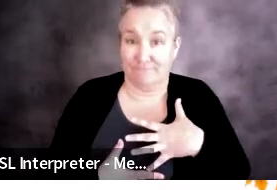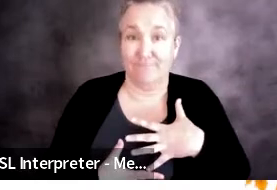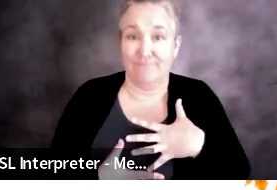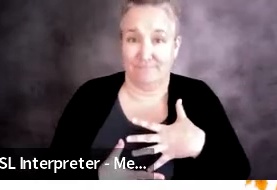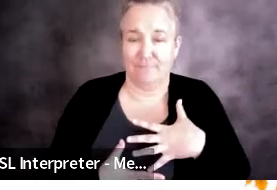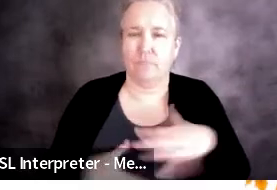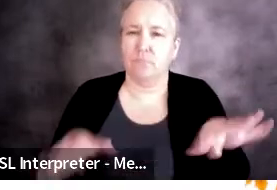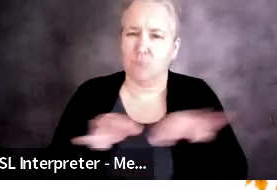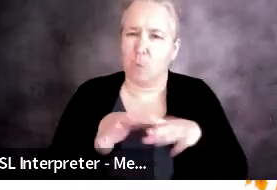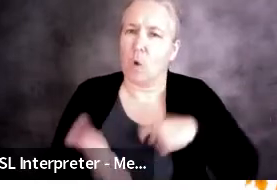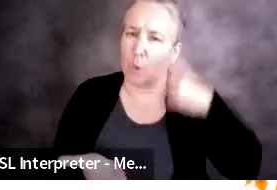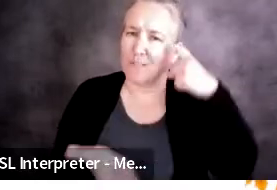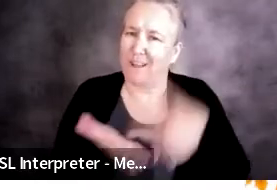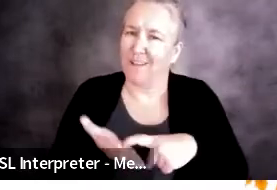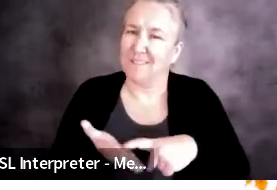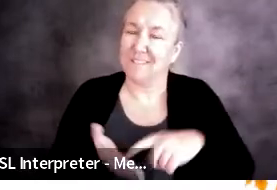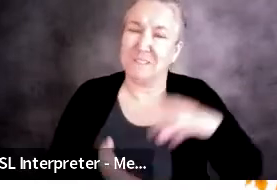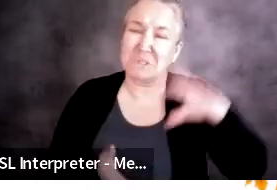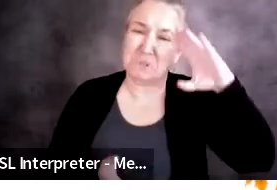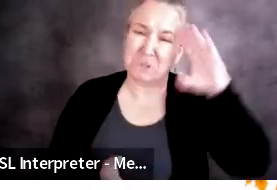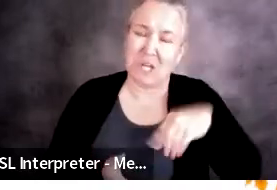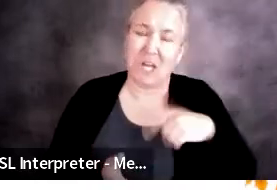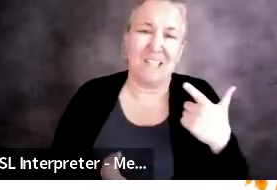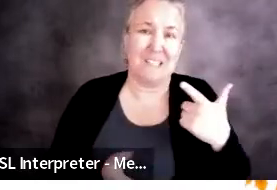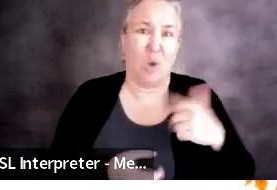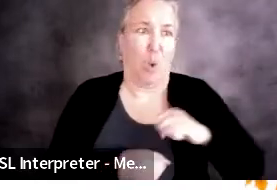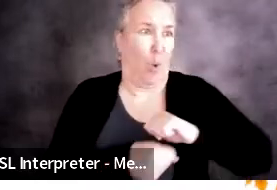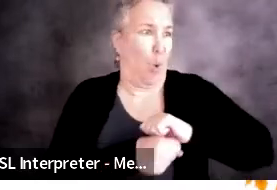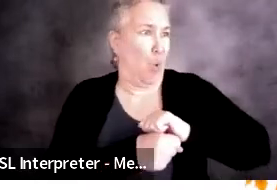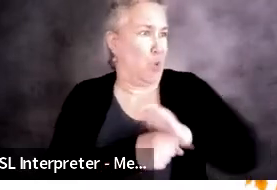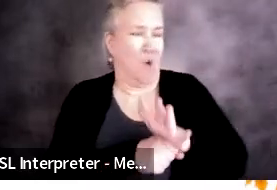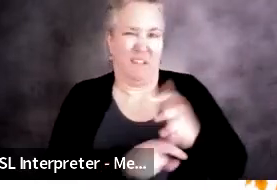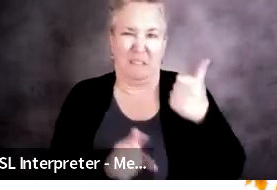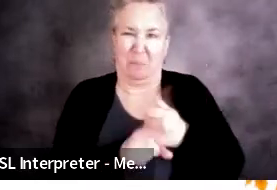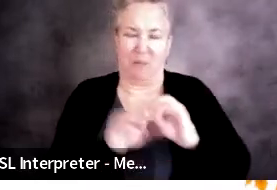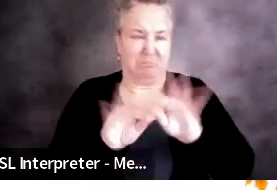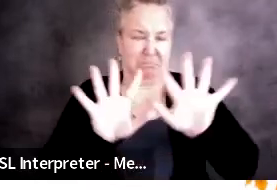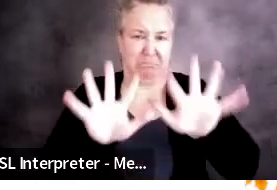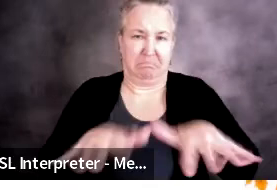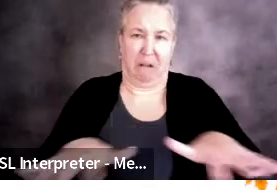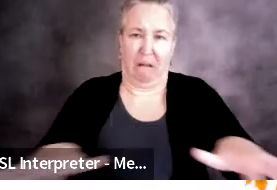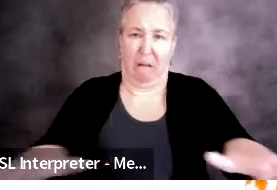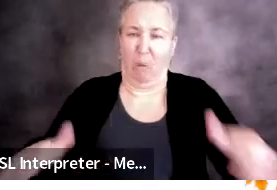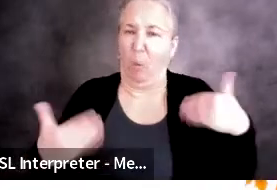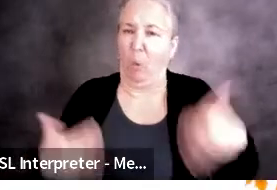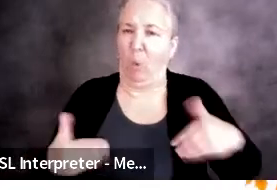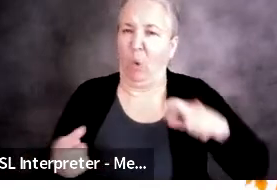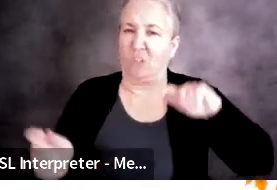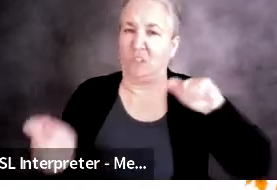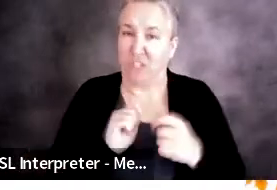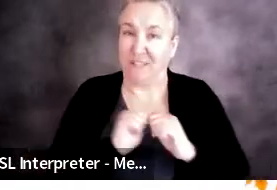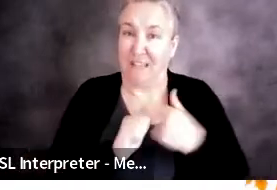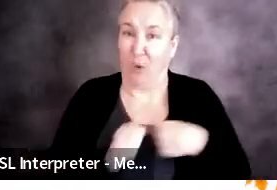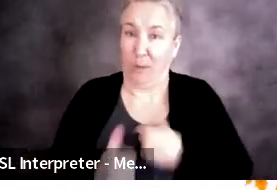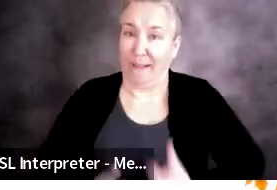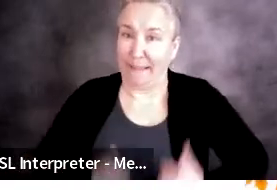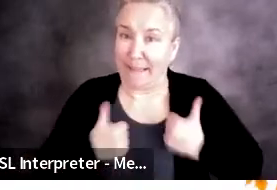acknowledge that COVID-19 has shifted the dynamic in which we live, both physically and